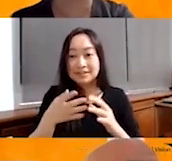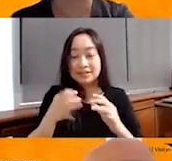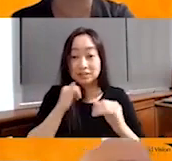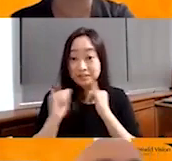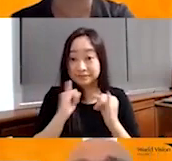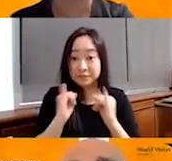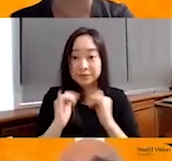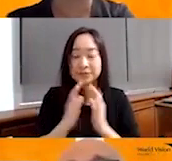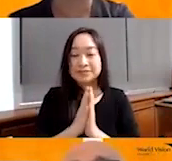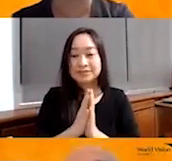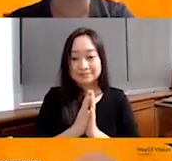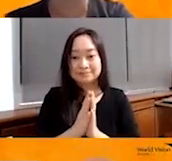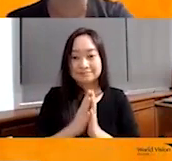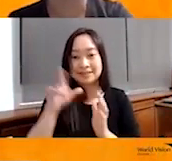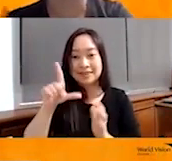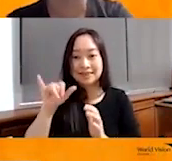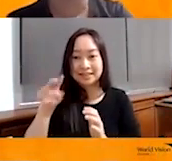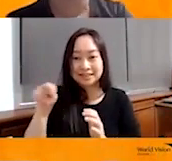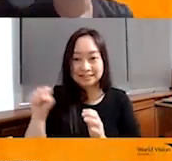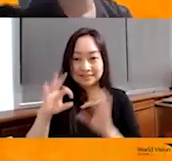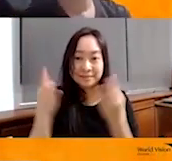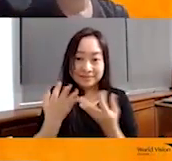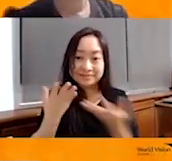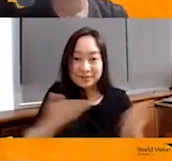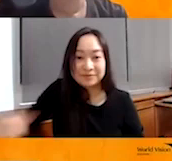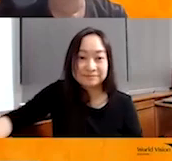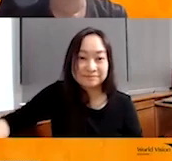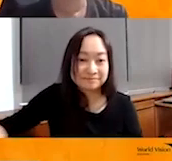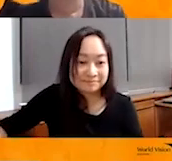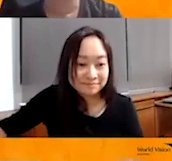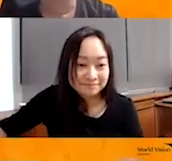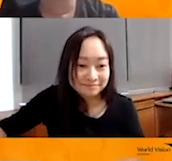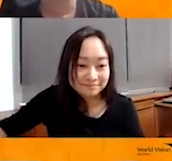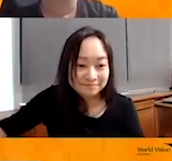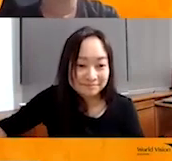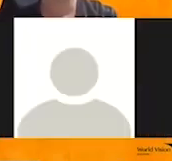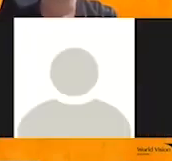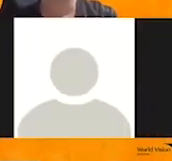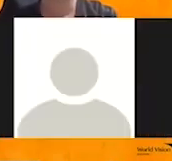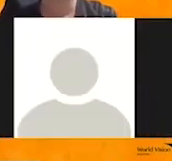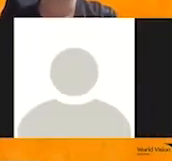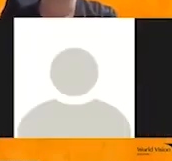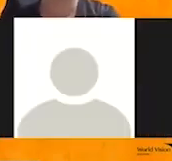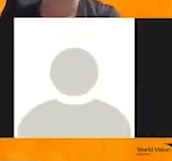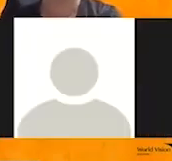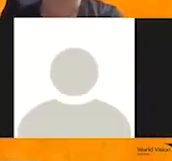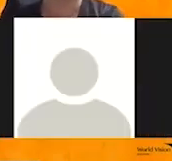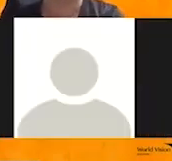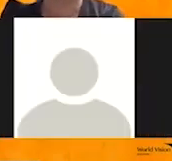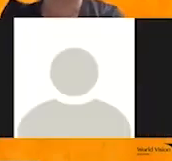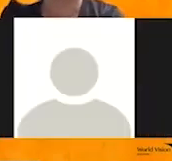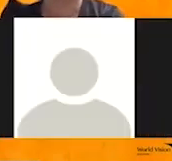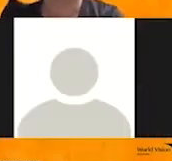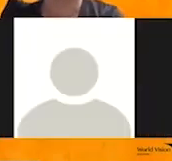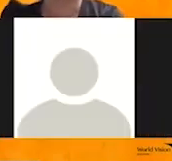the Ling's family. Go on. Yeah. My name